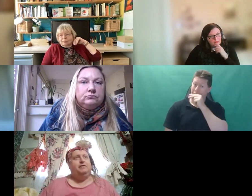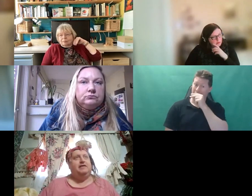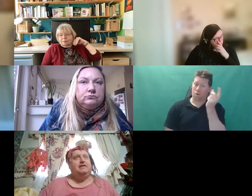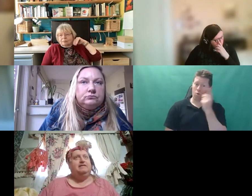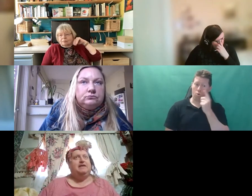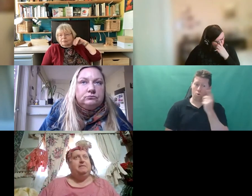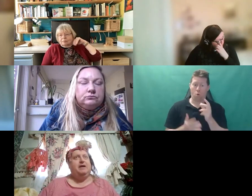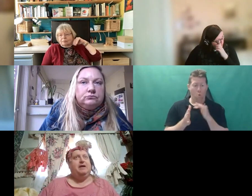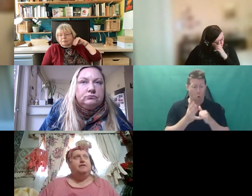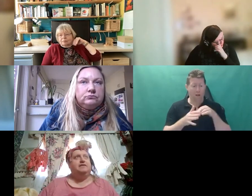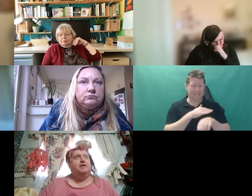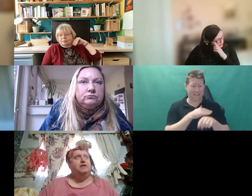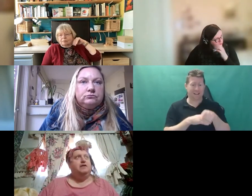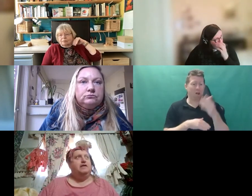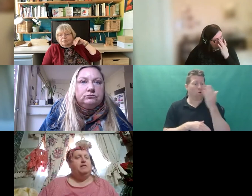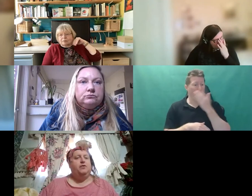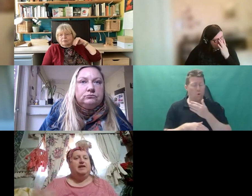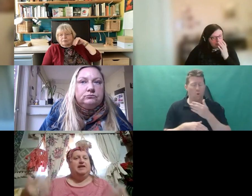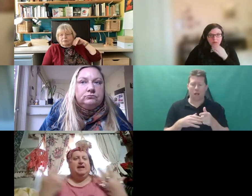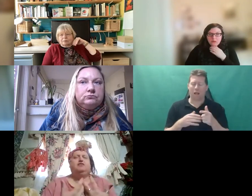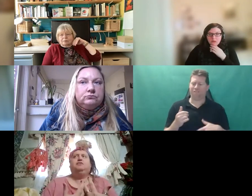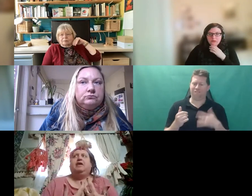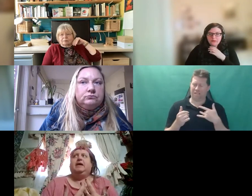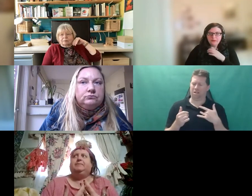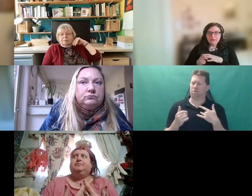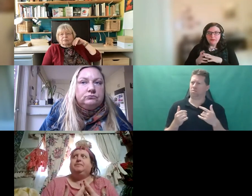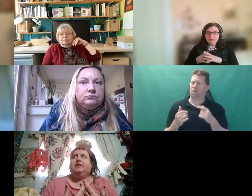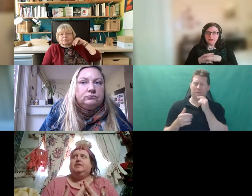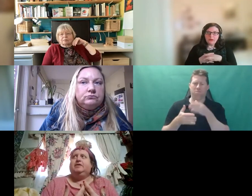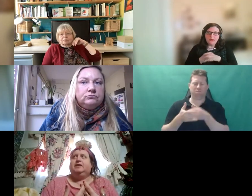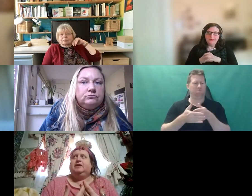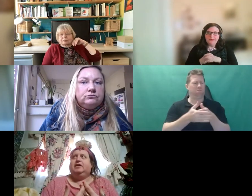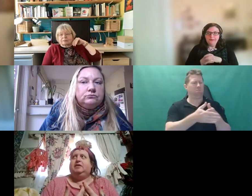that feel that they've somehow feel as though they weren't allowed to, um,